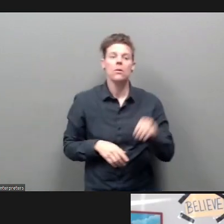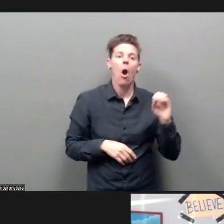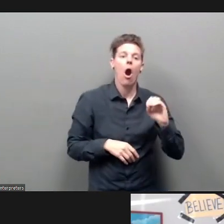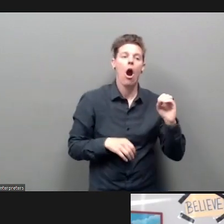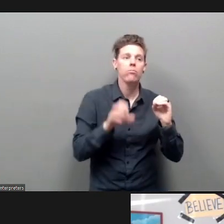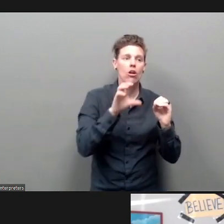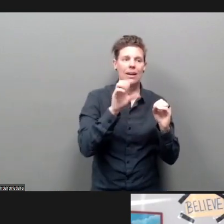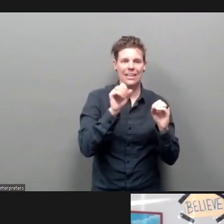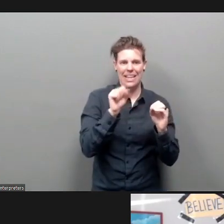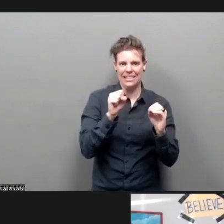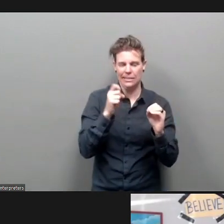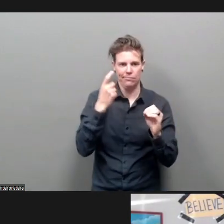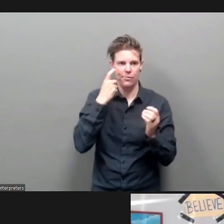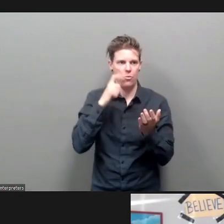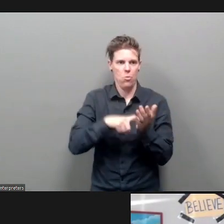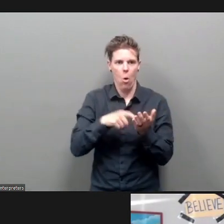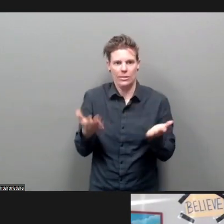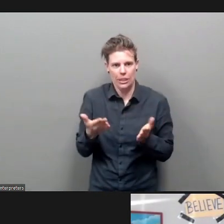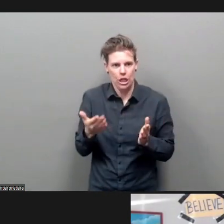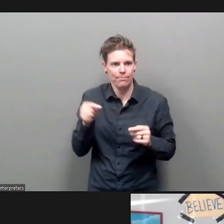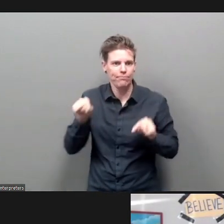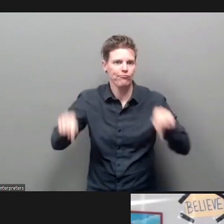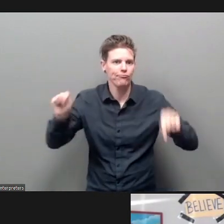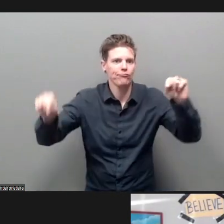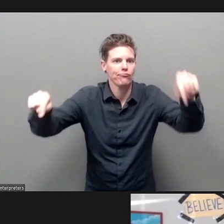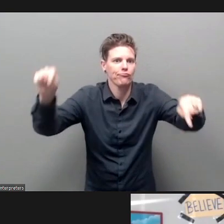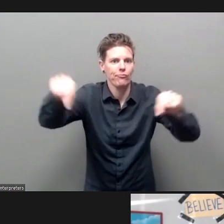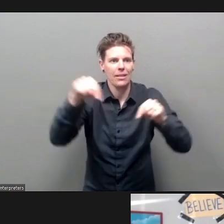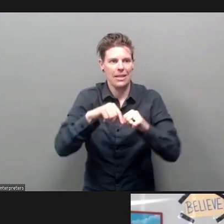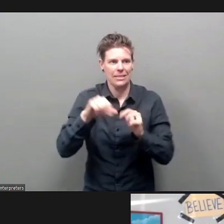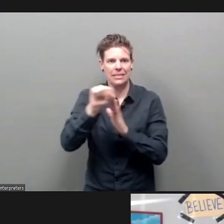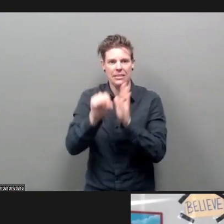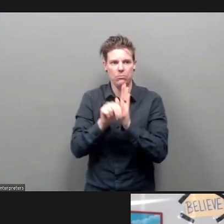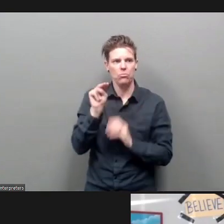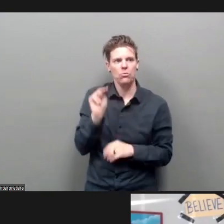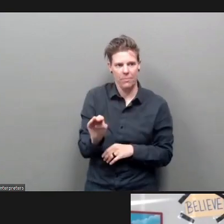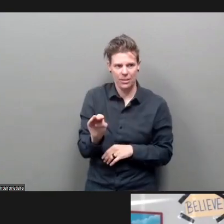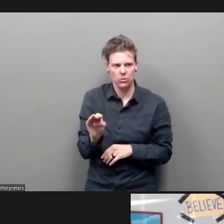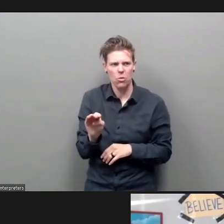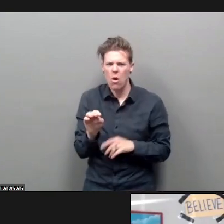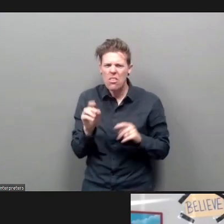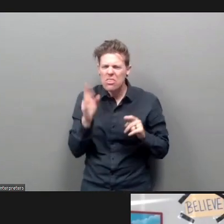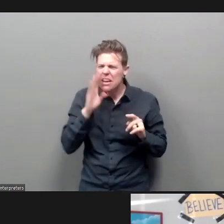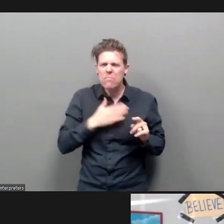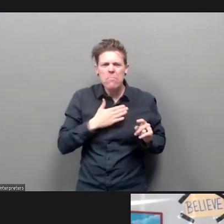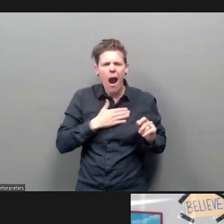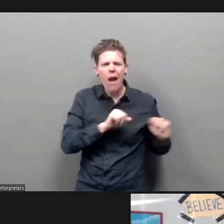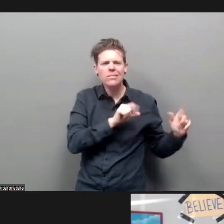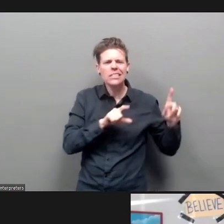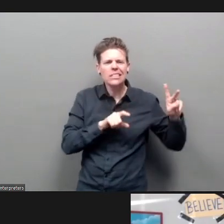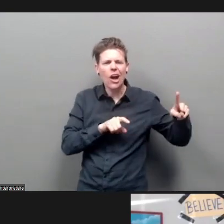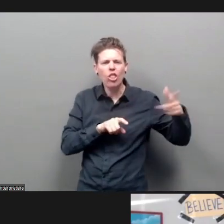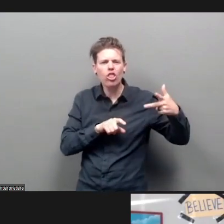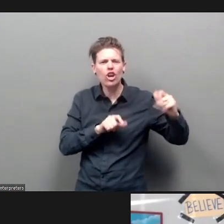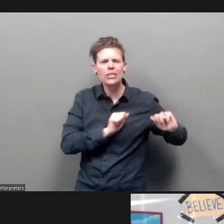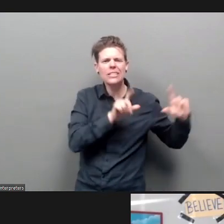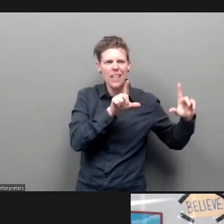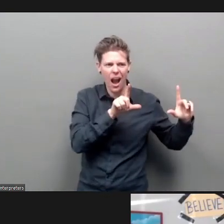missed the second slide or third slide, which said we had 2,500 and some cases today.